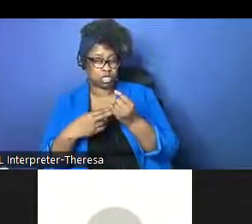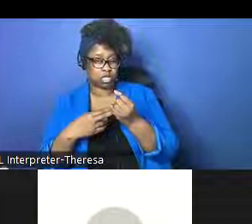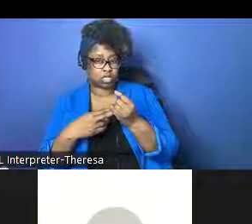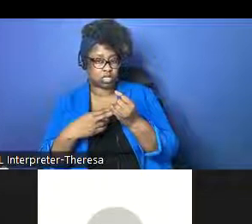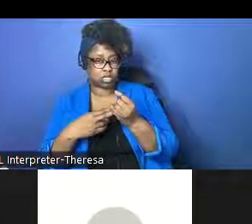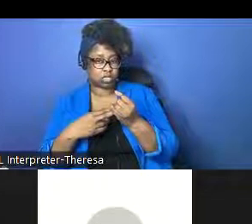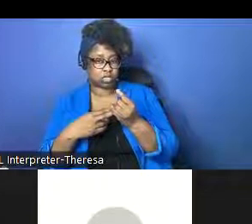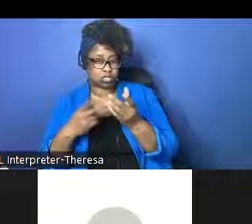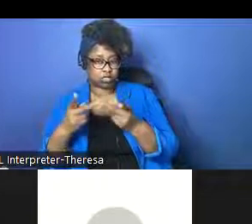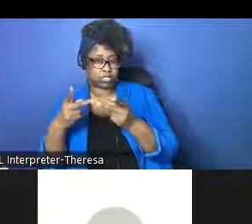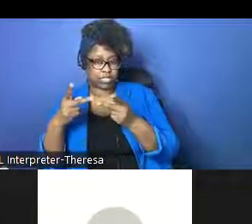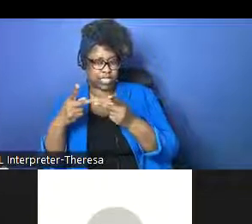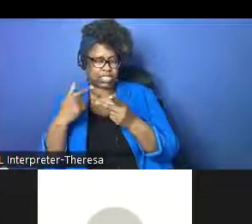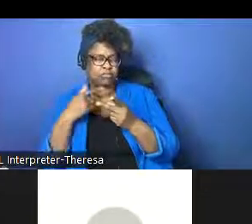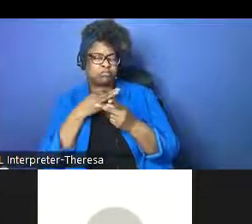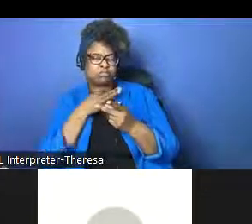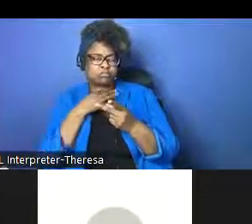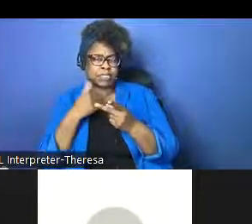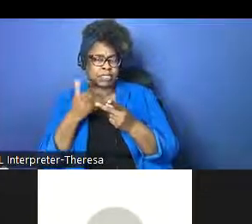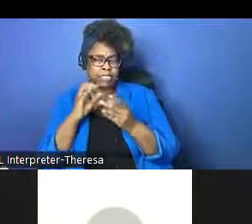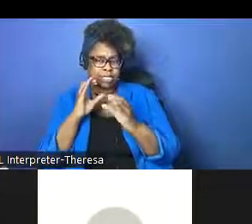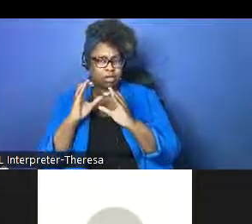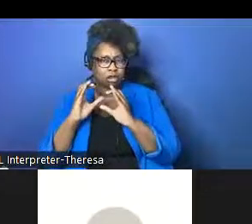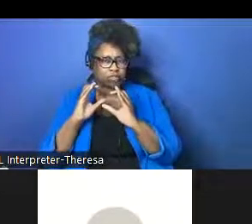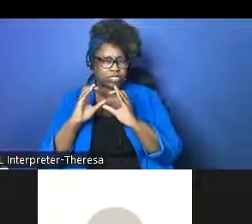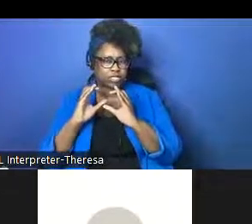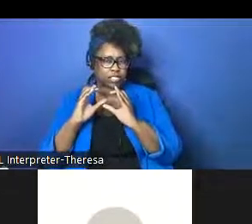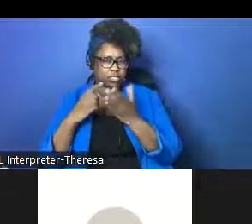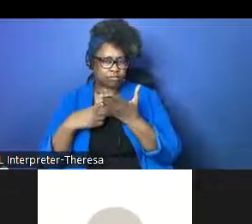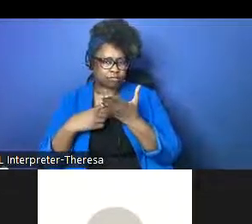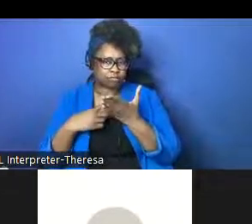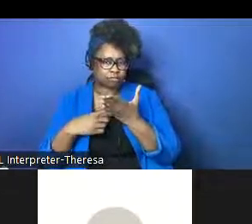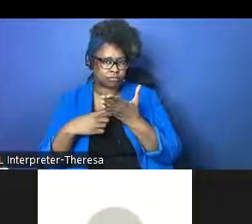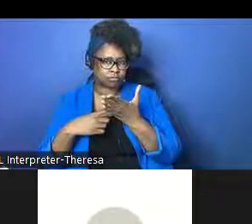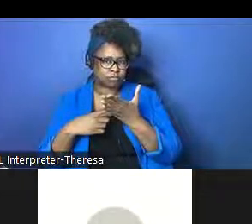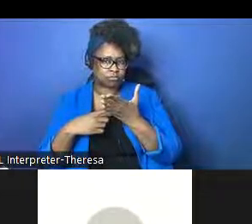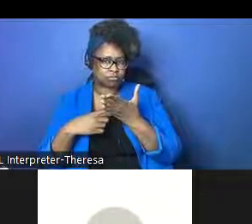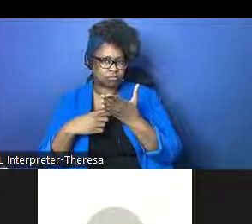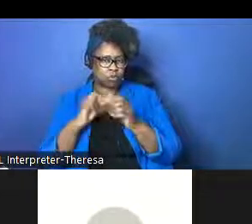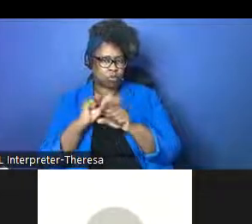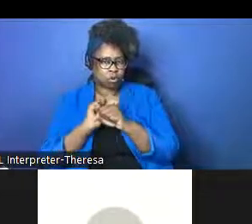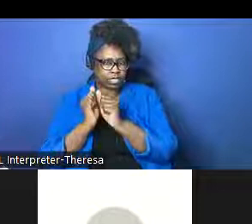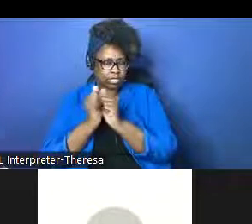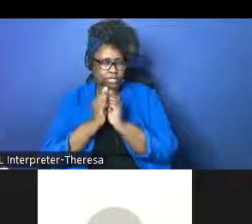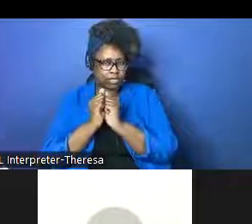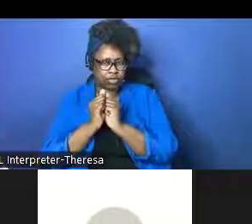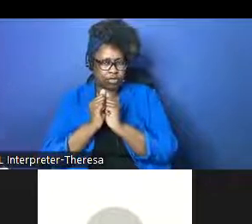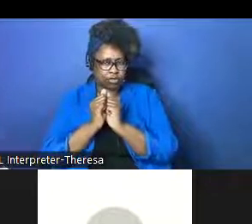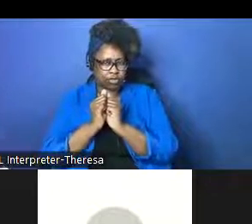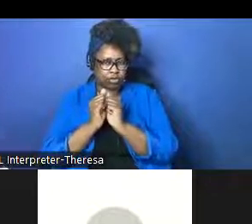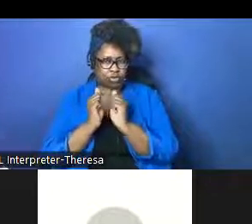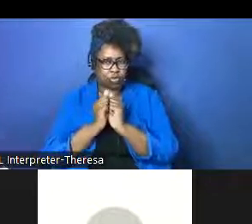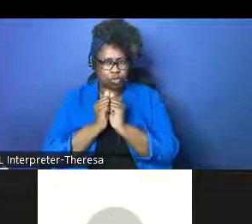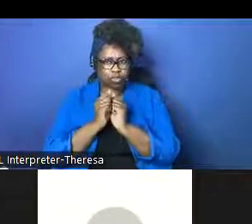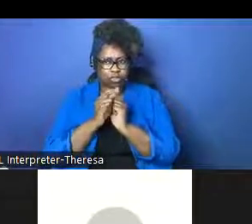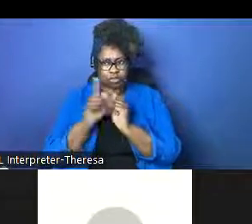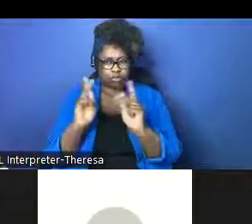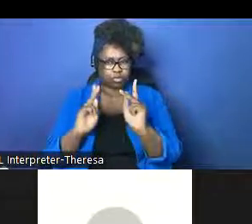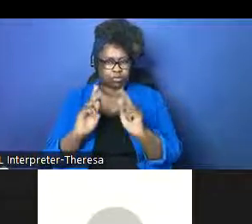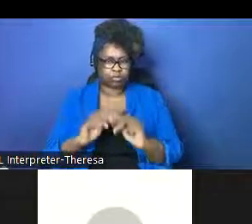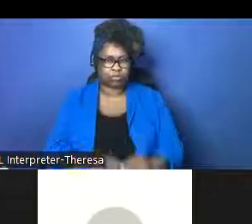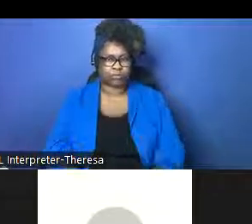curious to know if there's been any conversation about sort of working in synergy, I guess, with those folks as